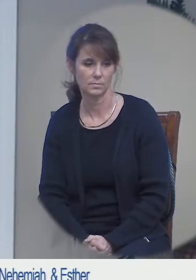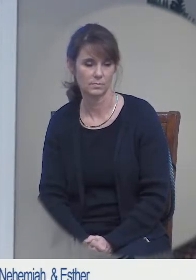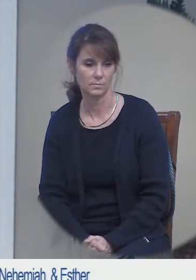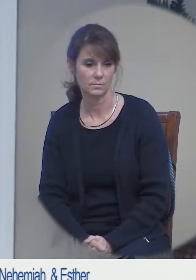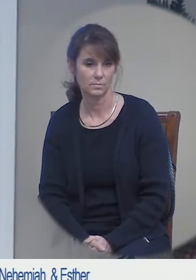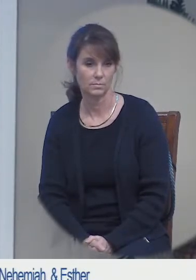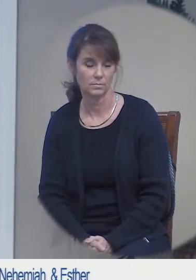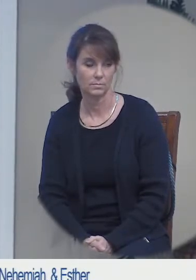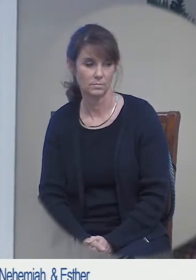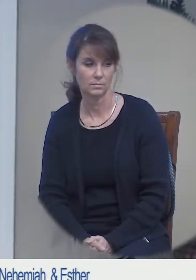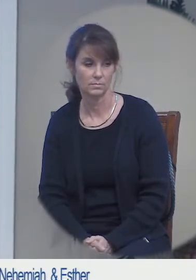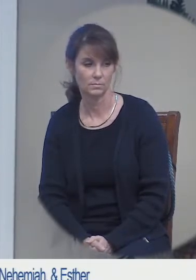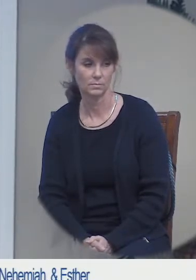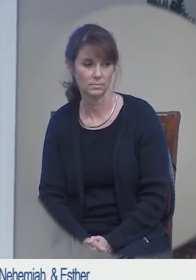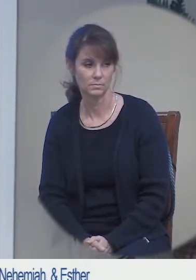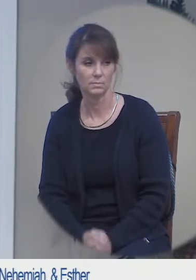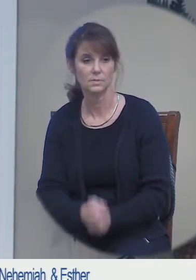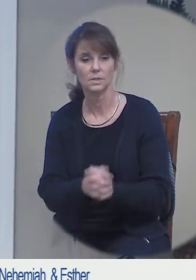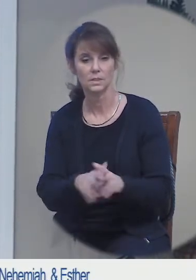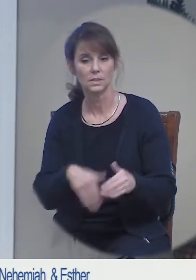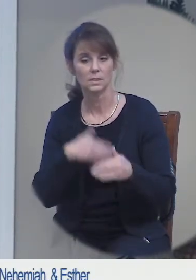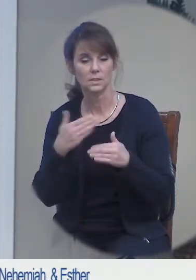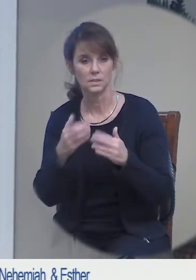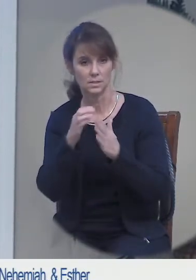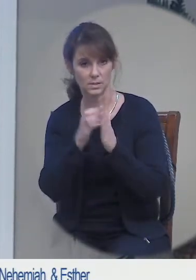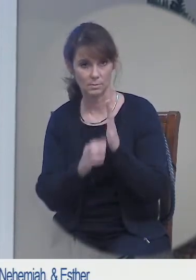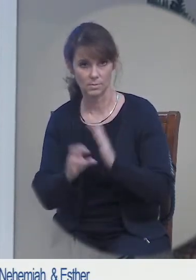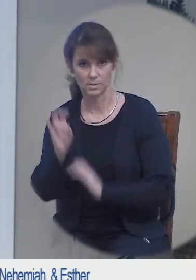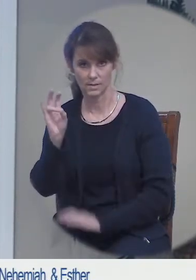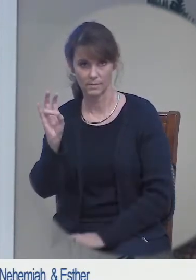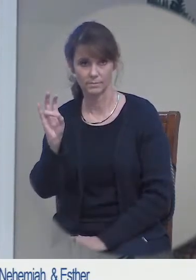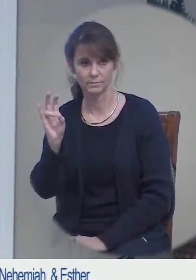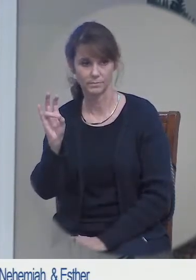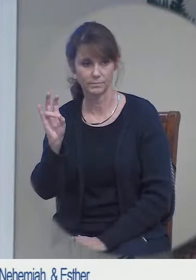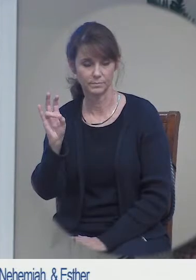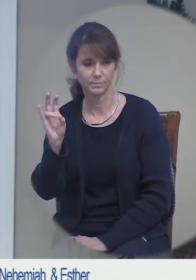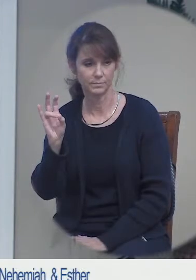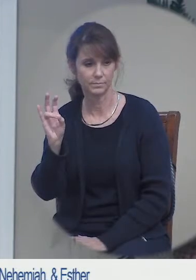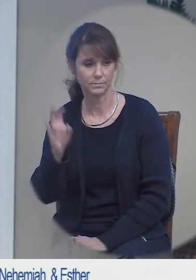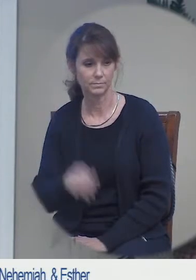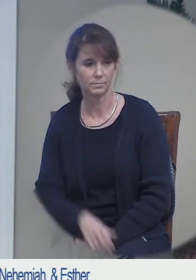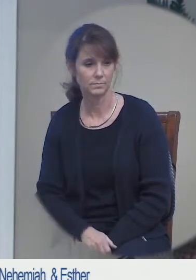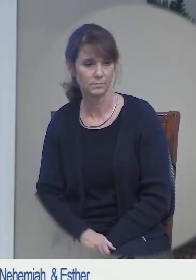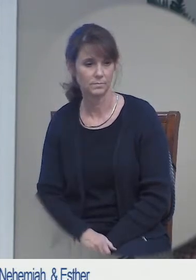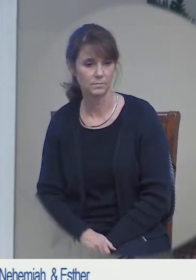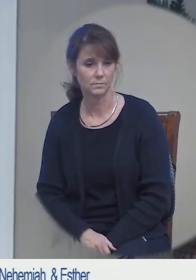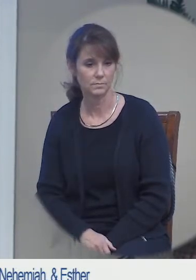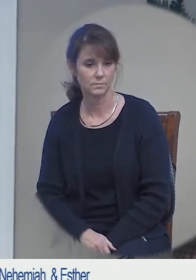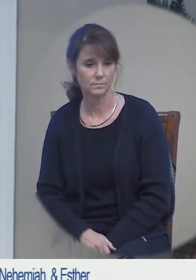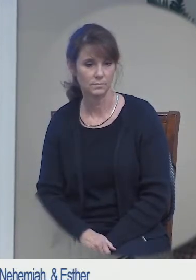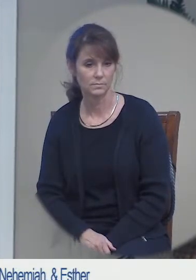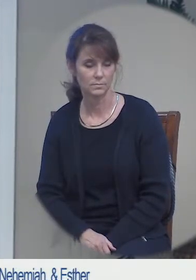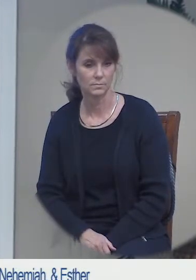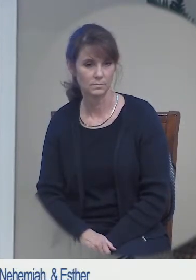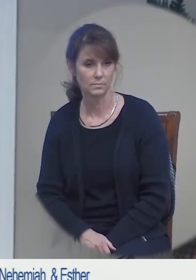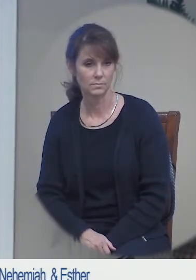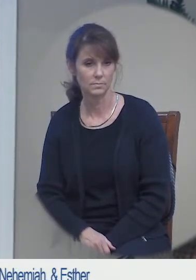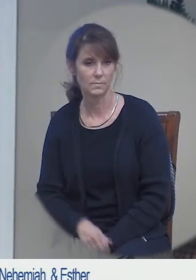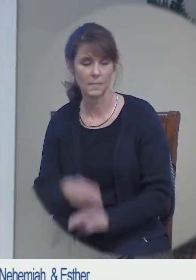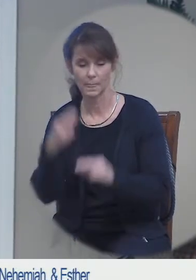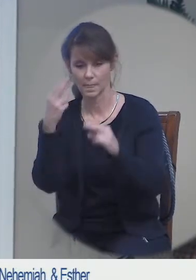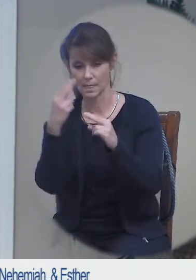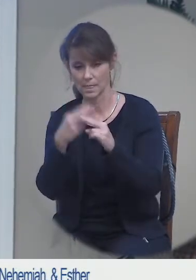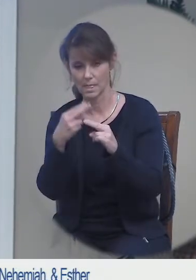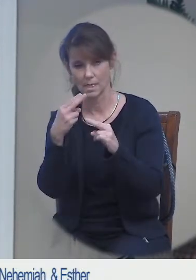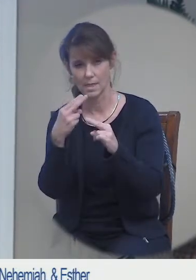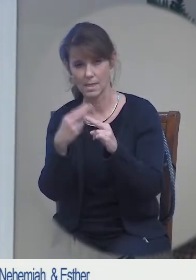time. Okay. Chapter 7. Chapter 7 is another one of those chapters that has a list of names, and it is